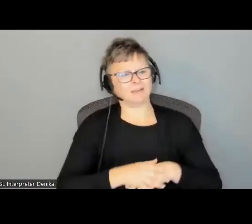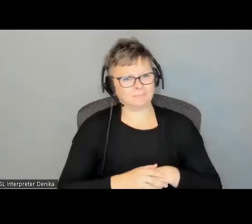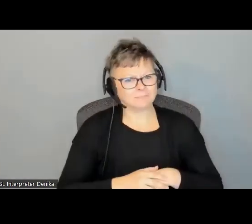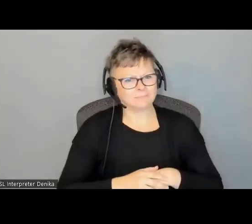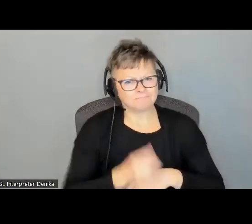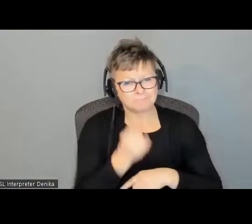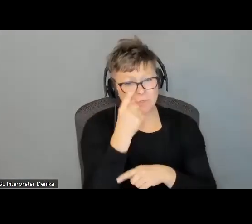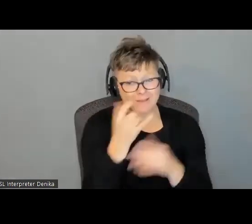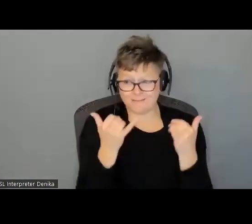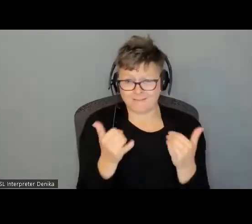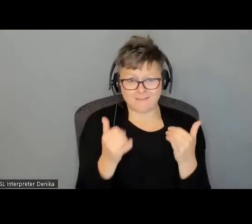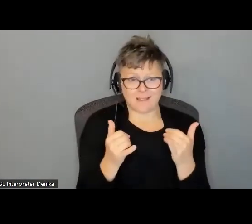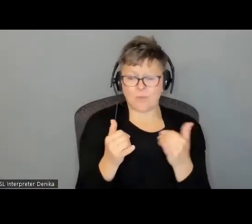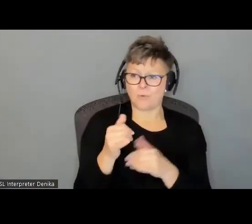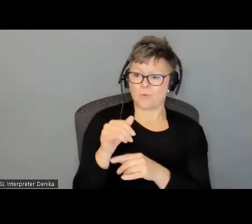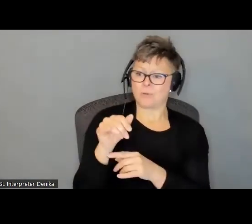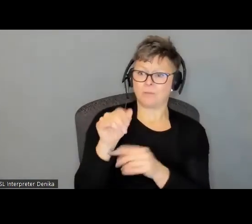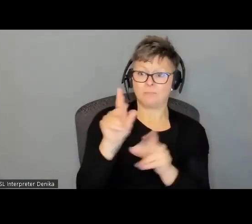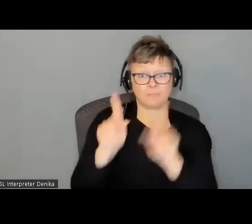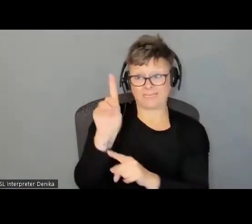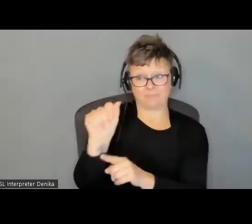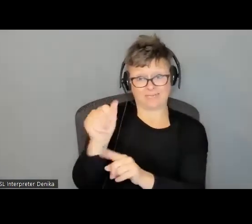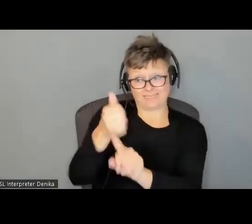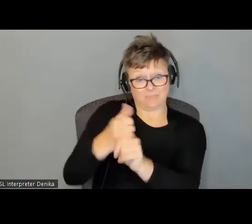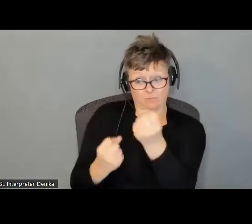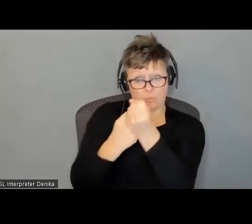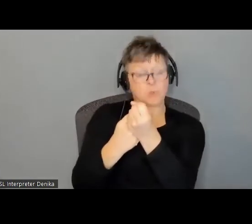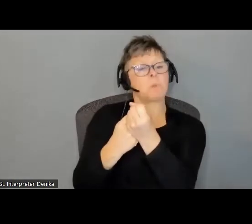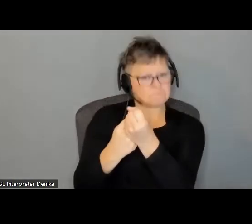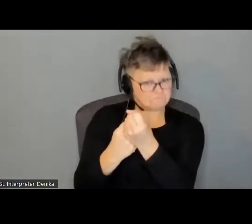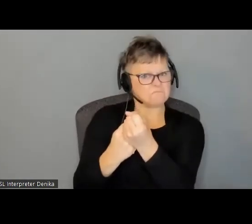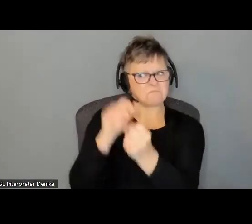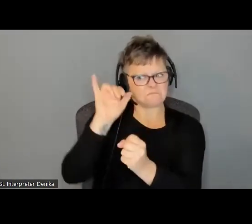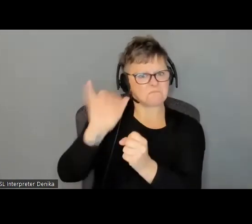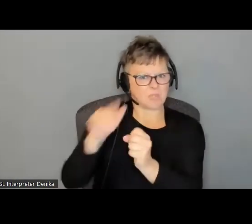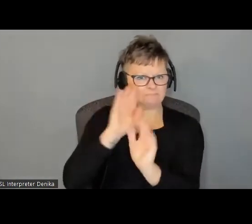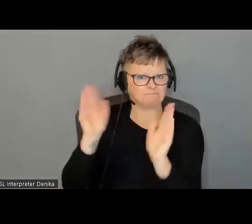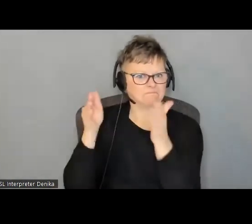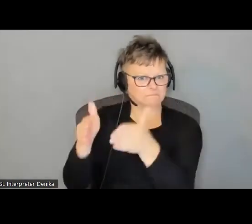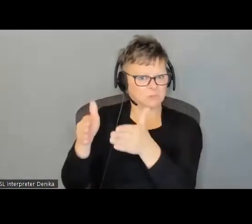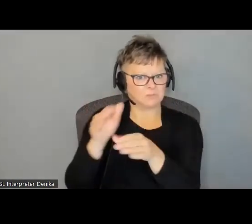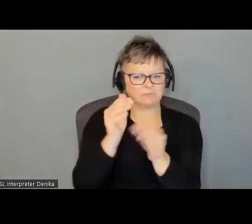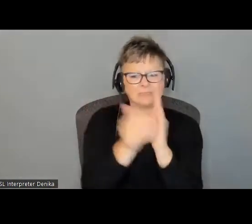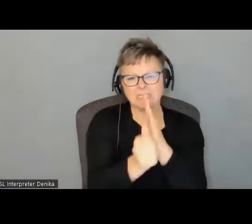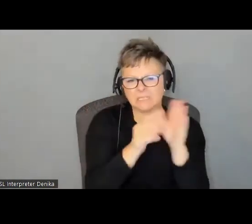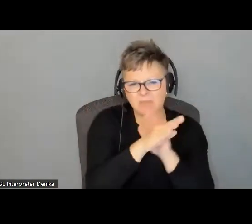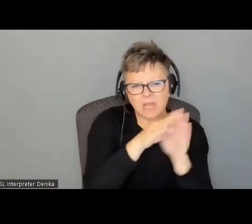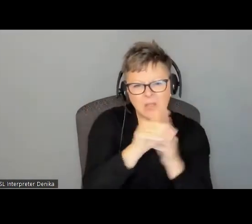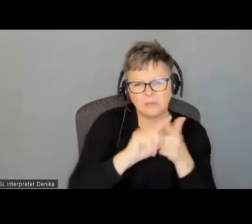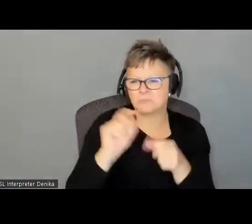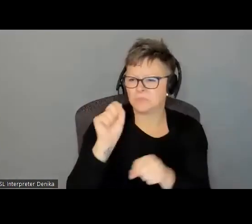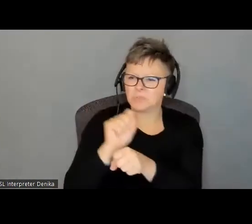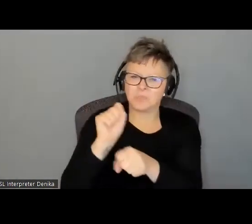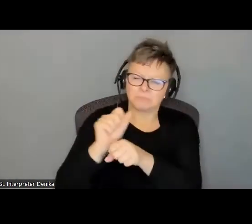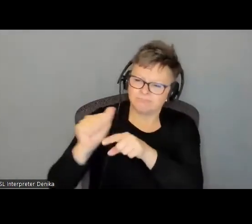disabilities is at the heart of much of what's being done in skills development, job coaching, mentoring, all are being